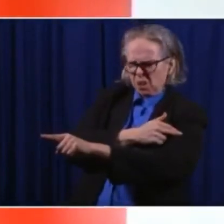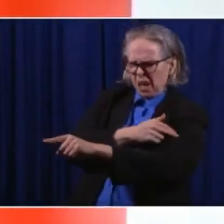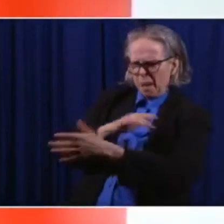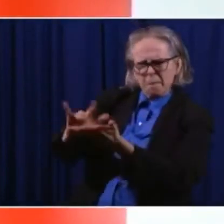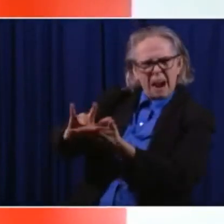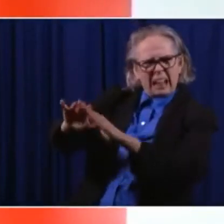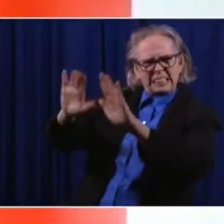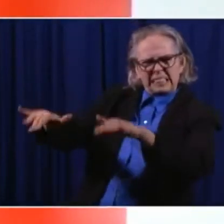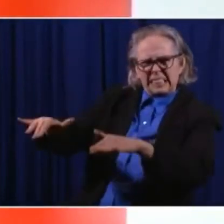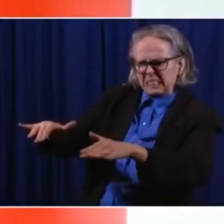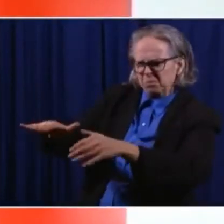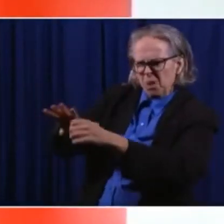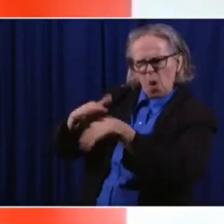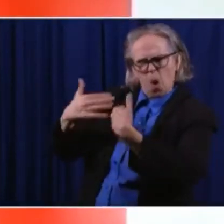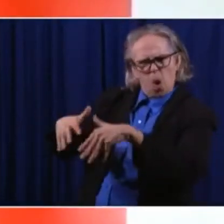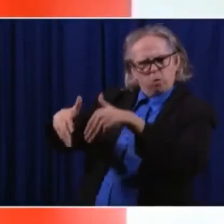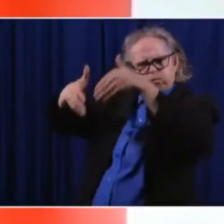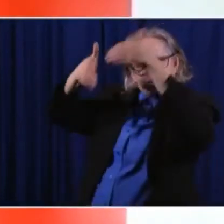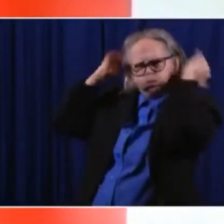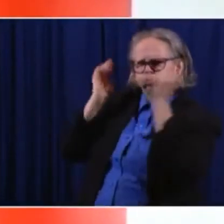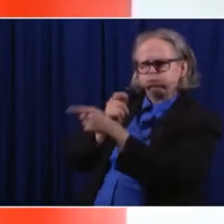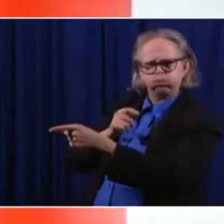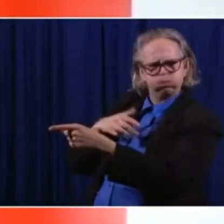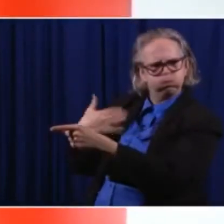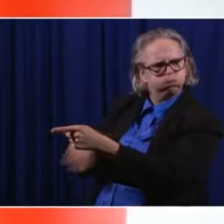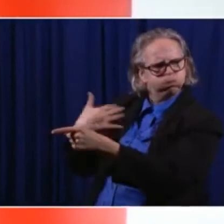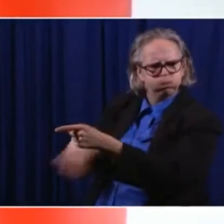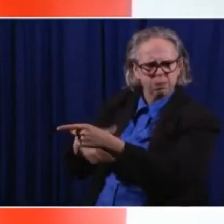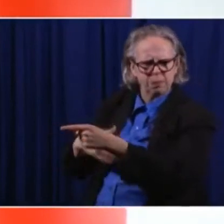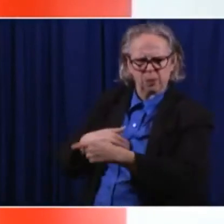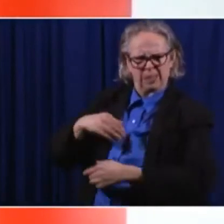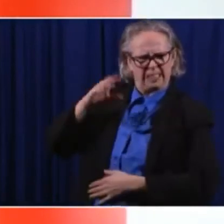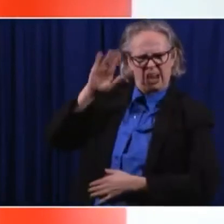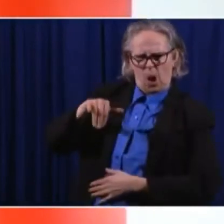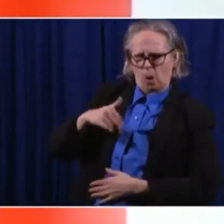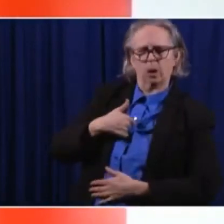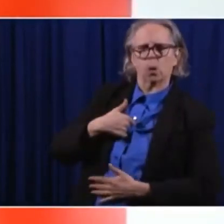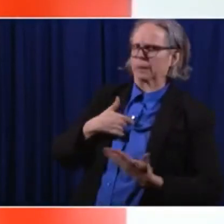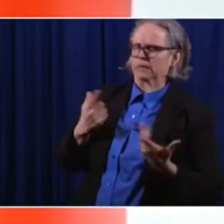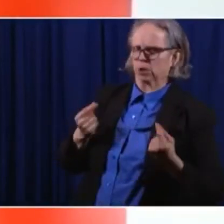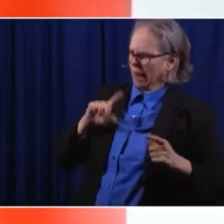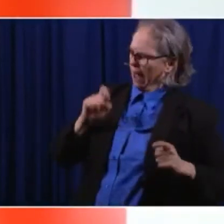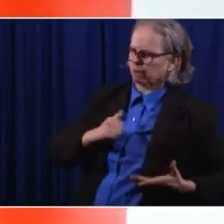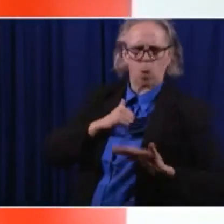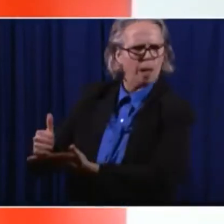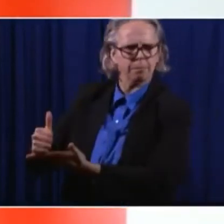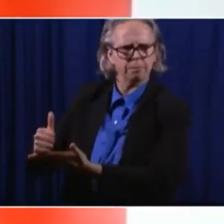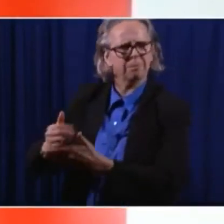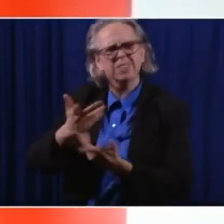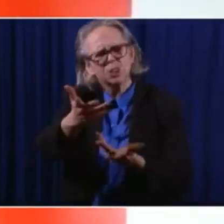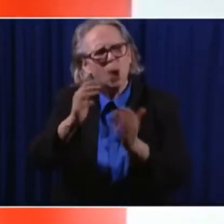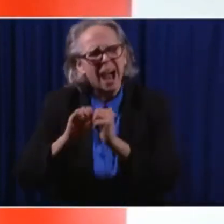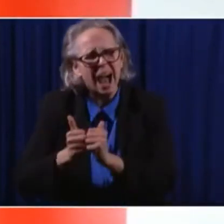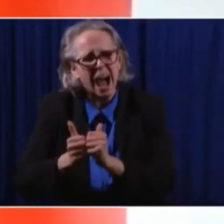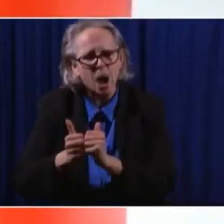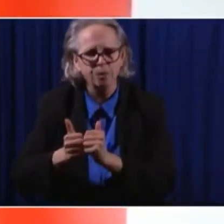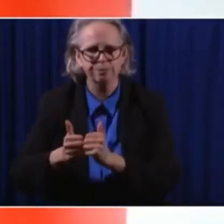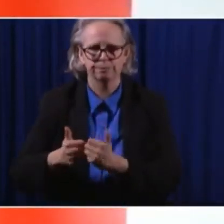all Ohioans now have the chance to kind of step up a little bit more, help curb the spread and lower the number of patients that are in our hospitals